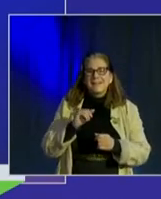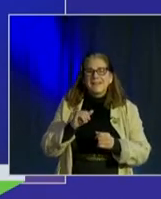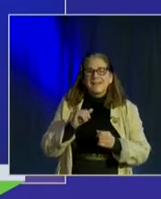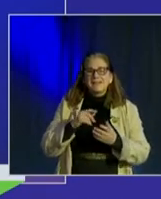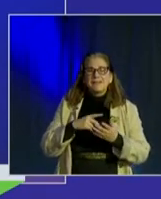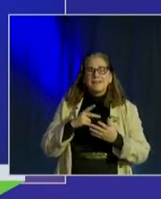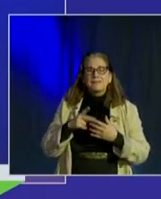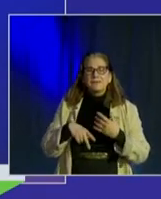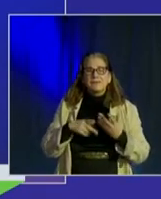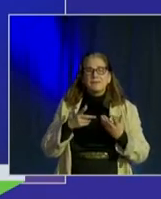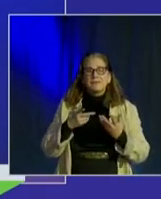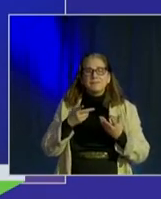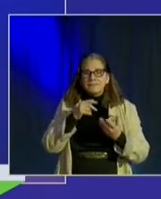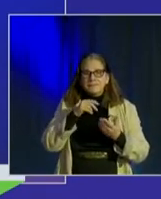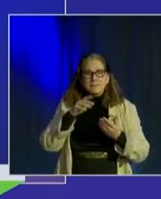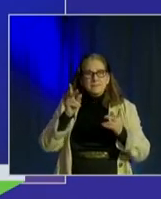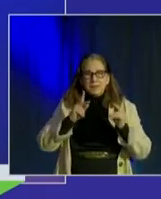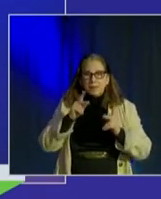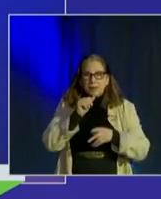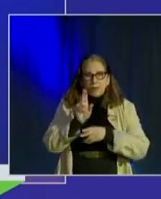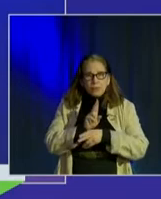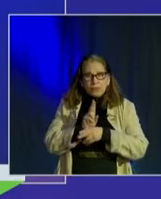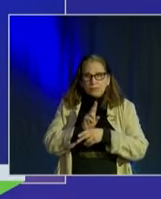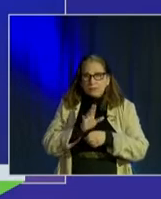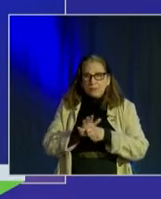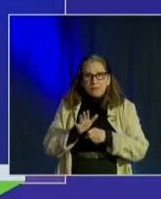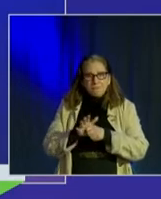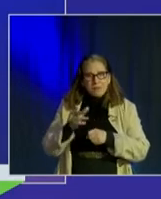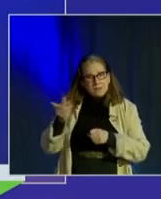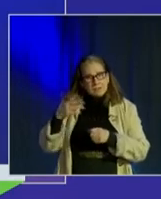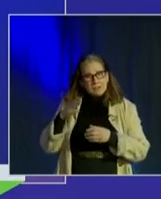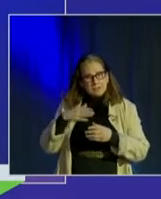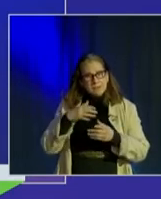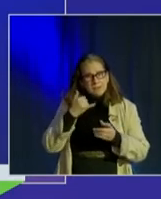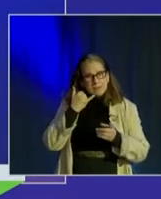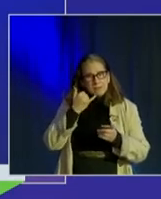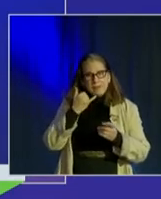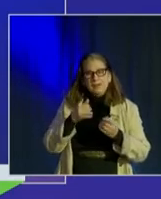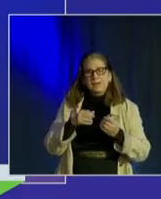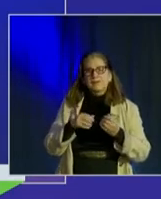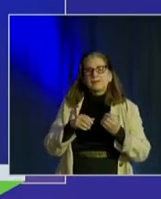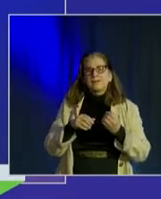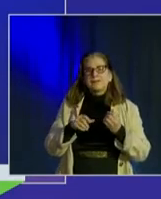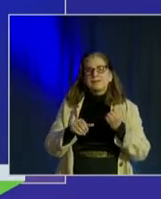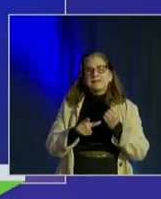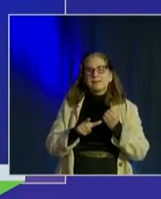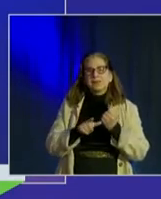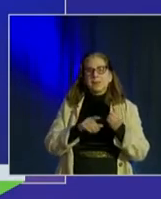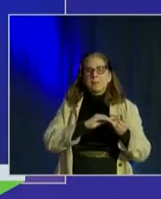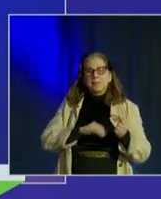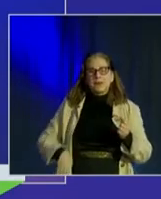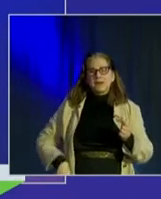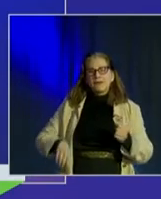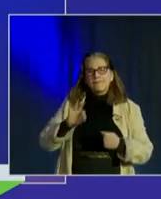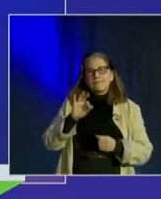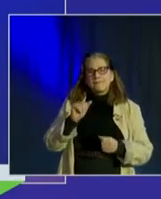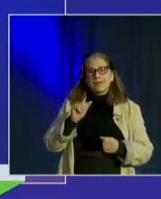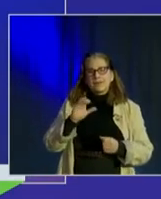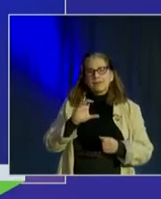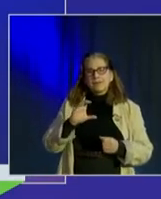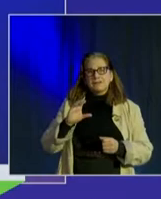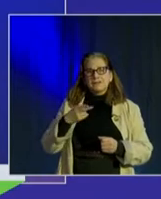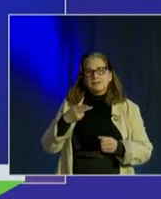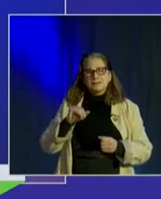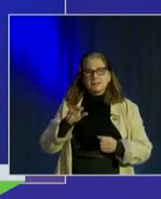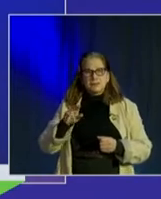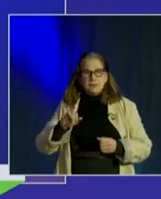underutilized. So I'm going to ask Deputy Mayor Farchicchio to talk about the emergency rental assistance programs